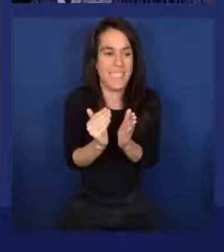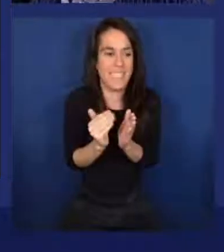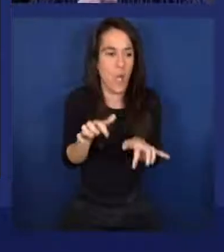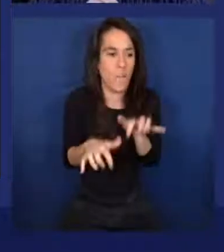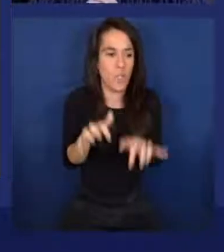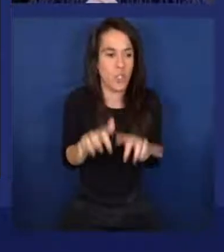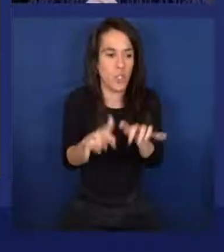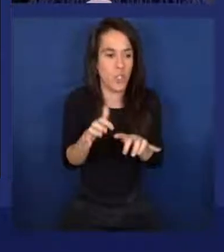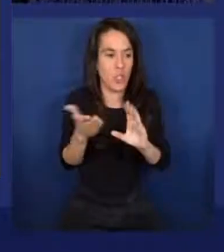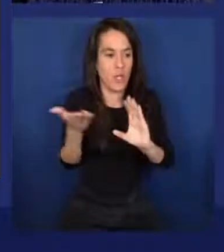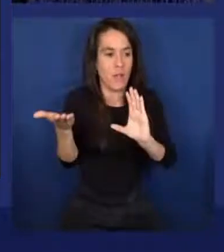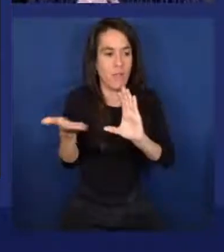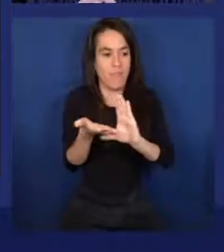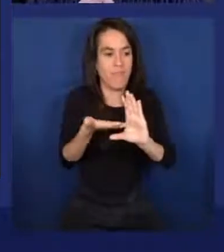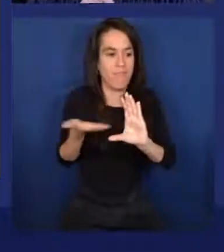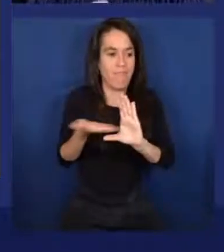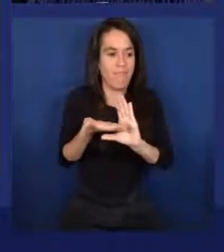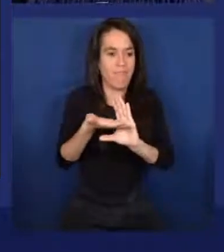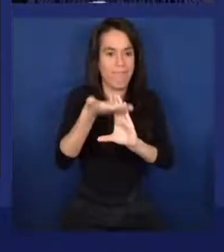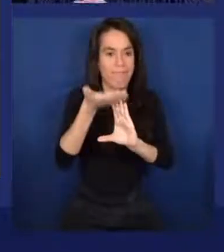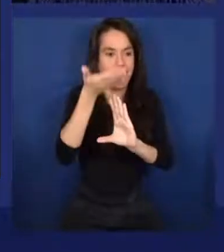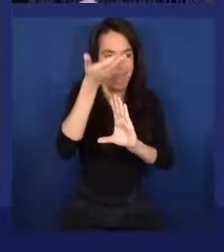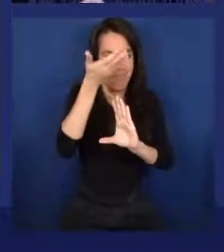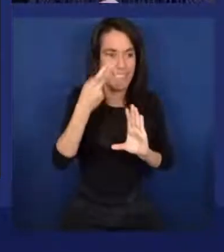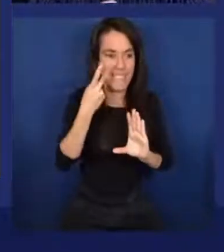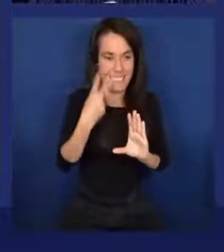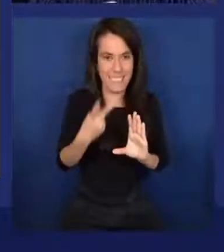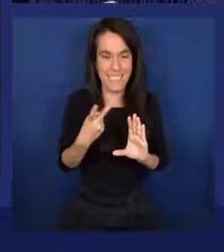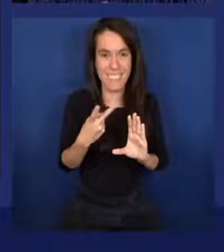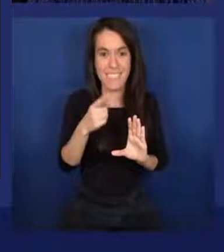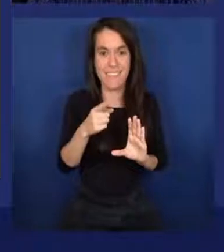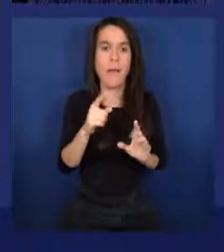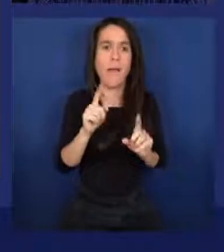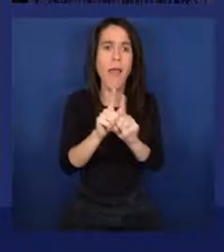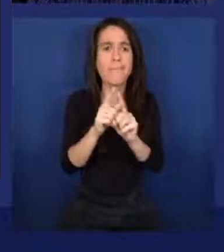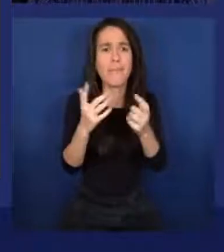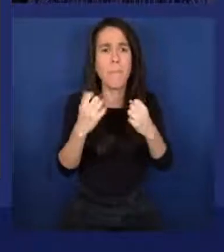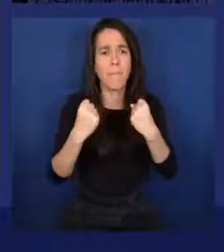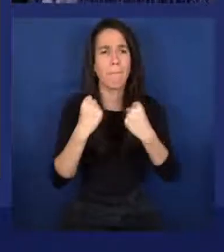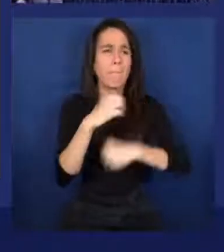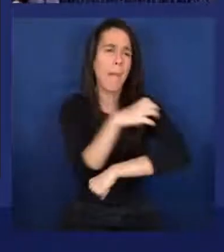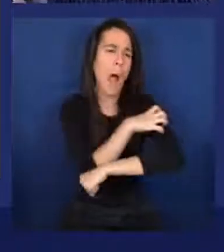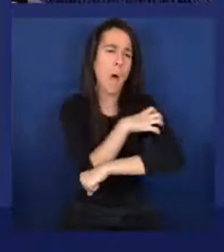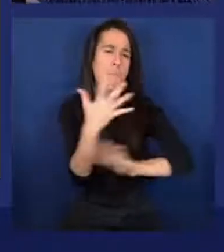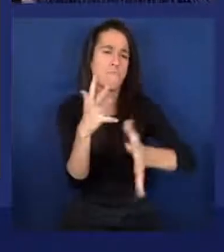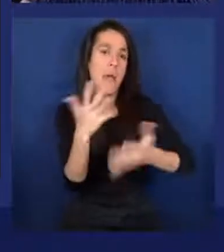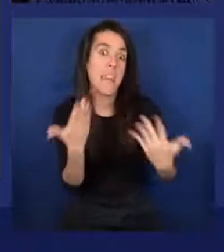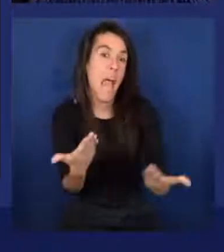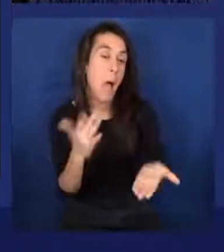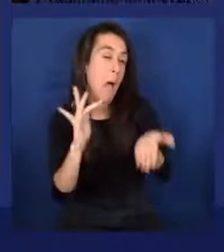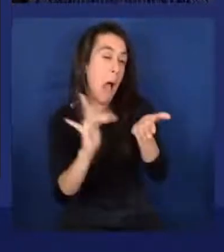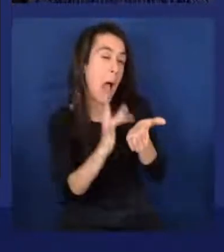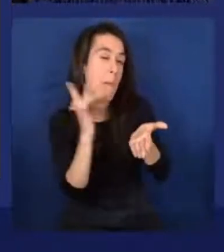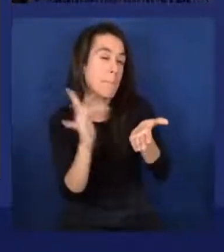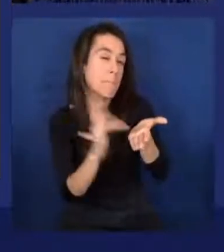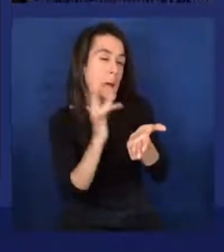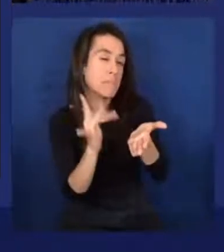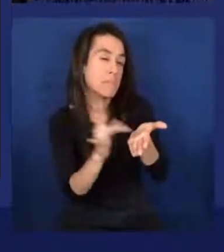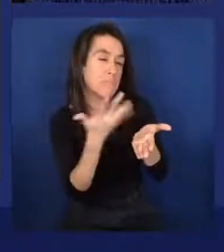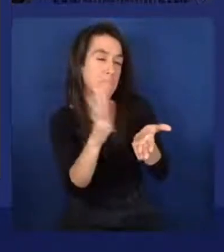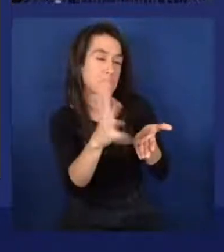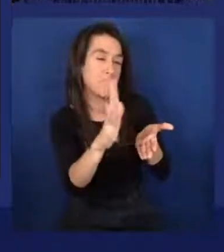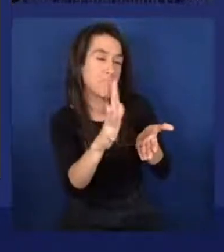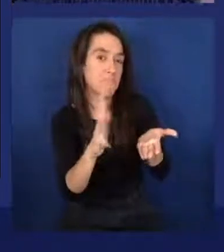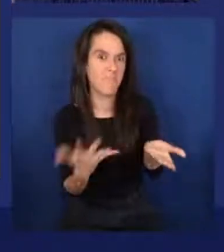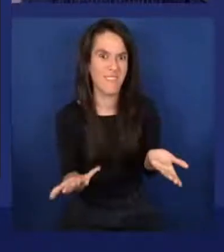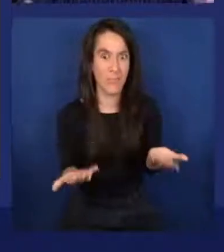1997, 11 gigaflops is a lot, but that's about the same horsepower as an iPad 2 circa 2011.